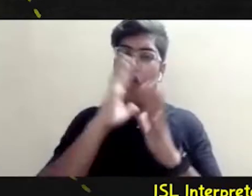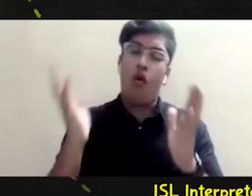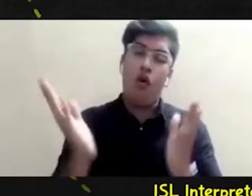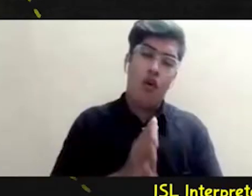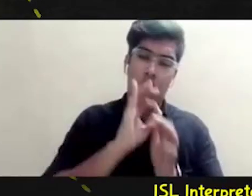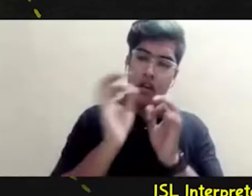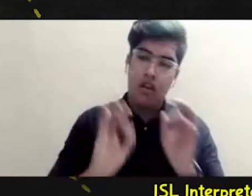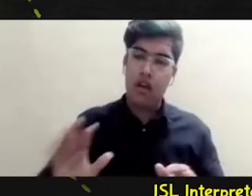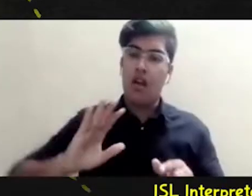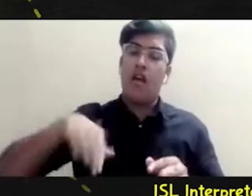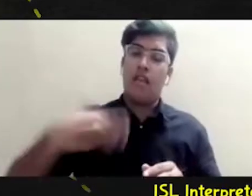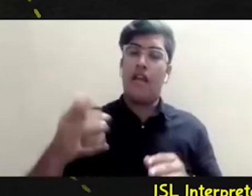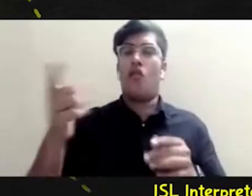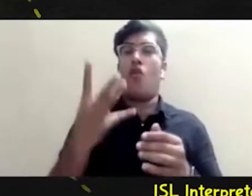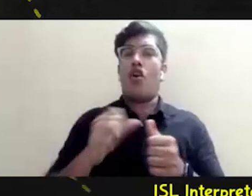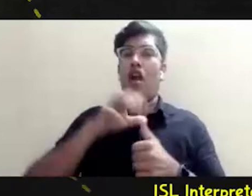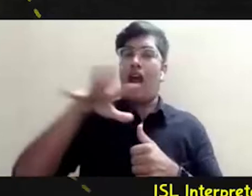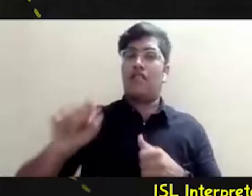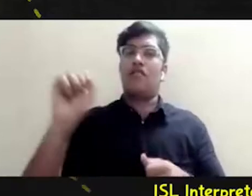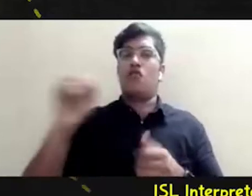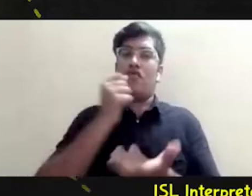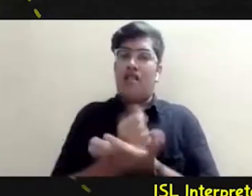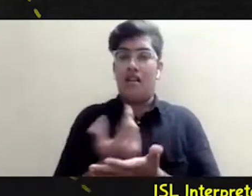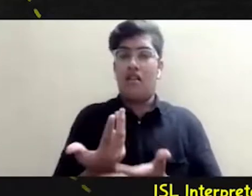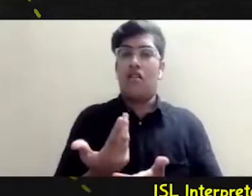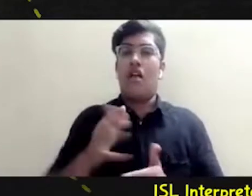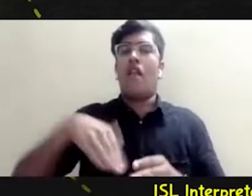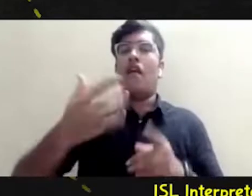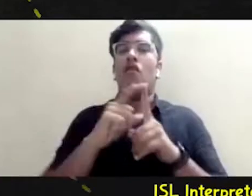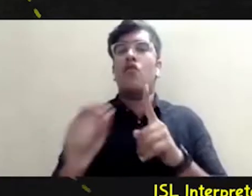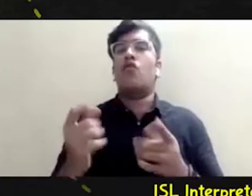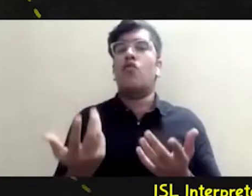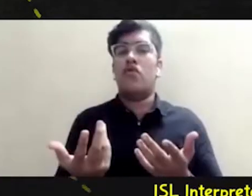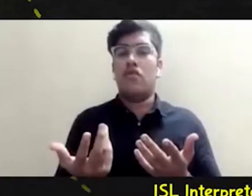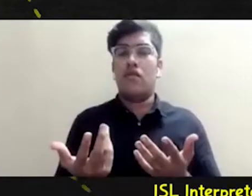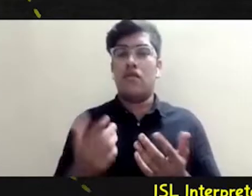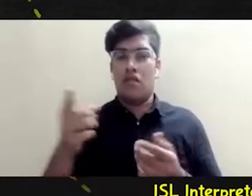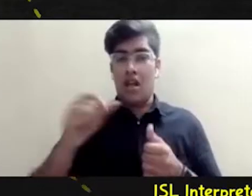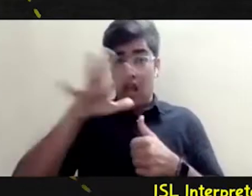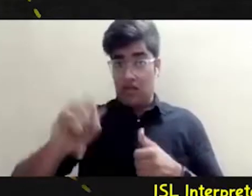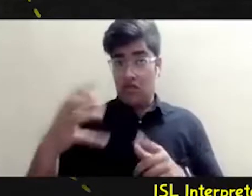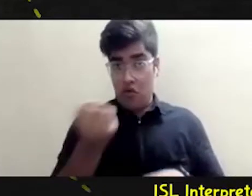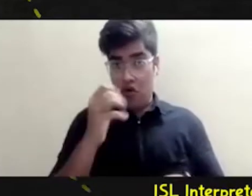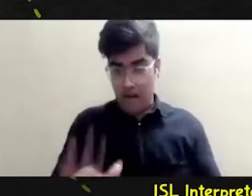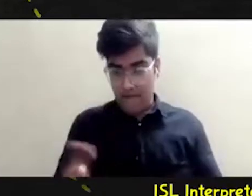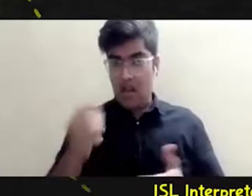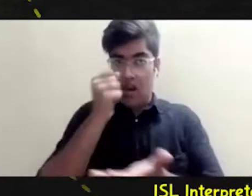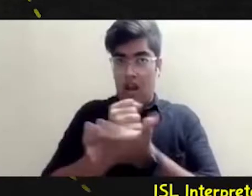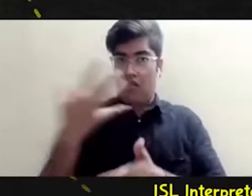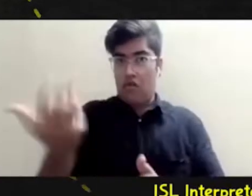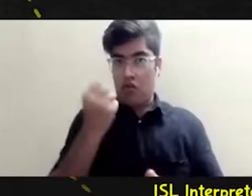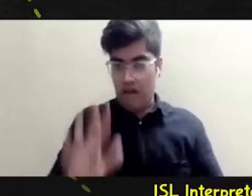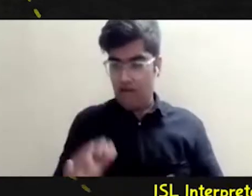to access their rights. Then what? Do they actually get access to their rights? Some do, but not